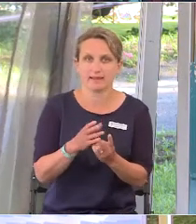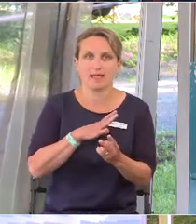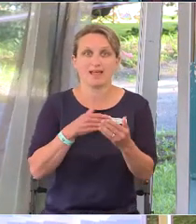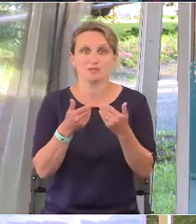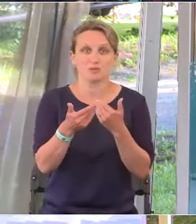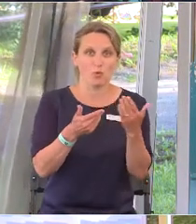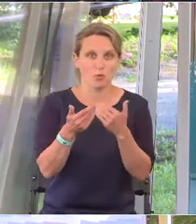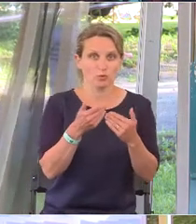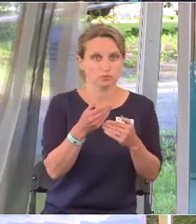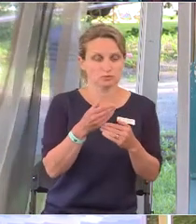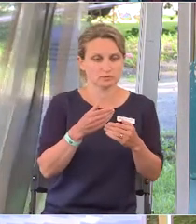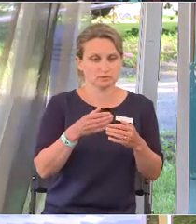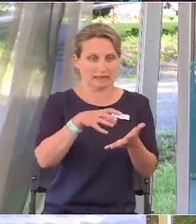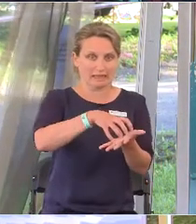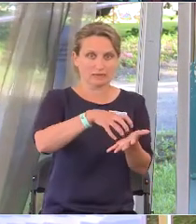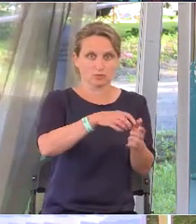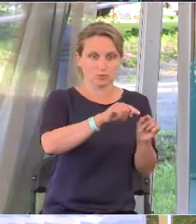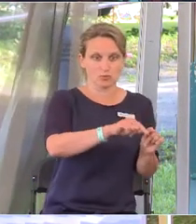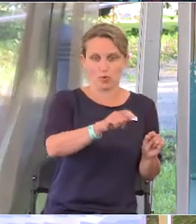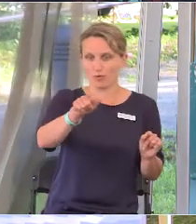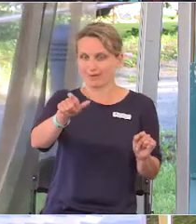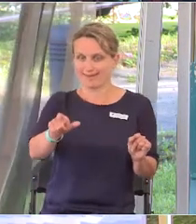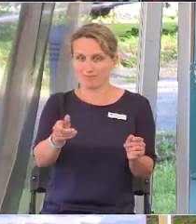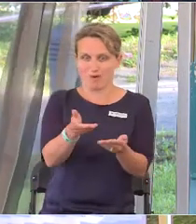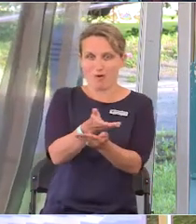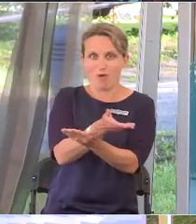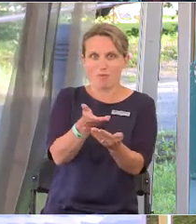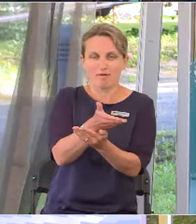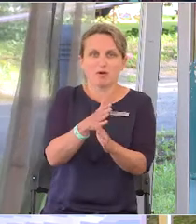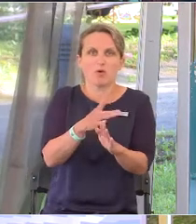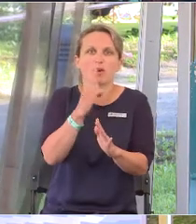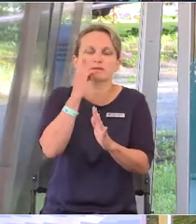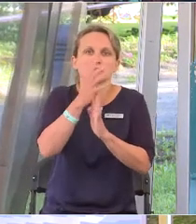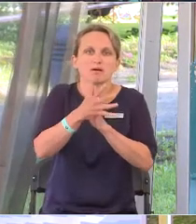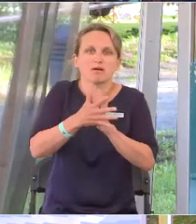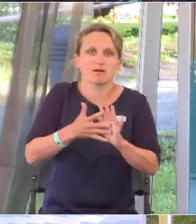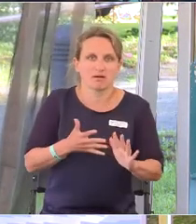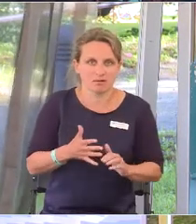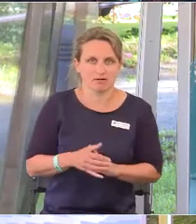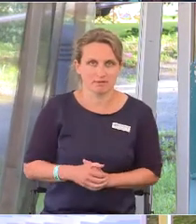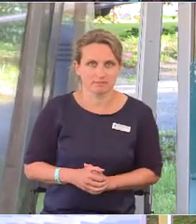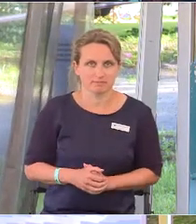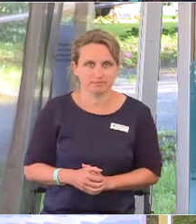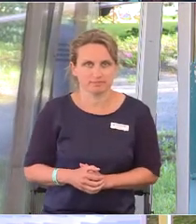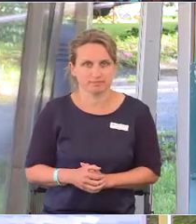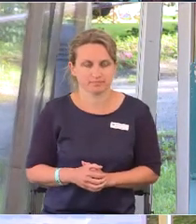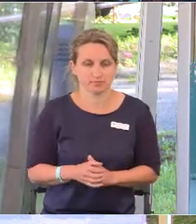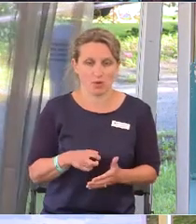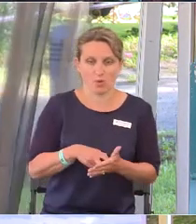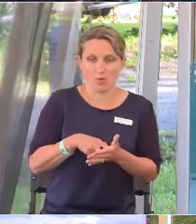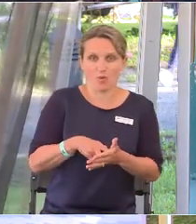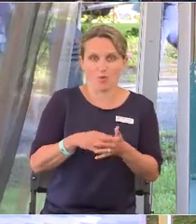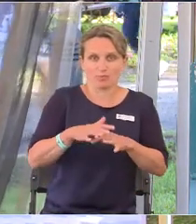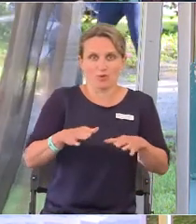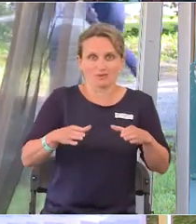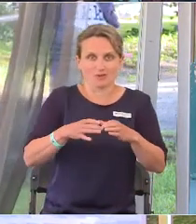society, before we actually started this discussion, we already got to talking with all the experts. One thing